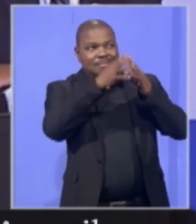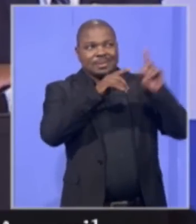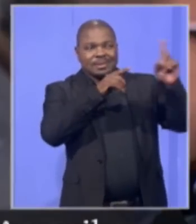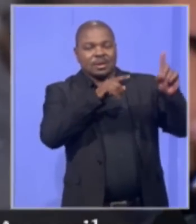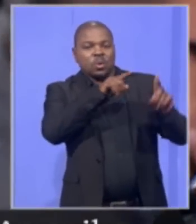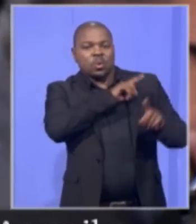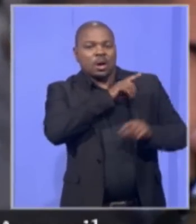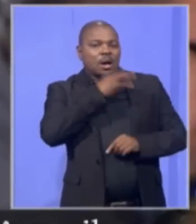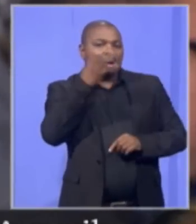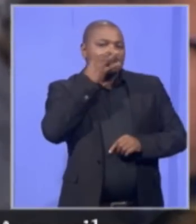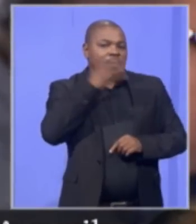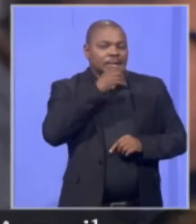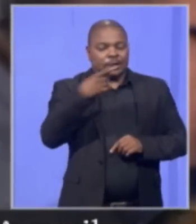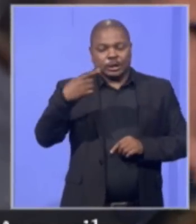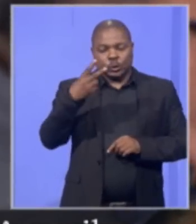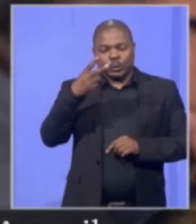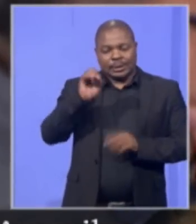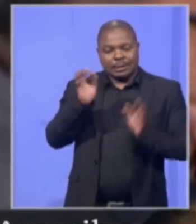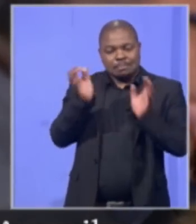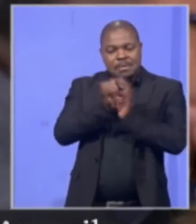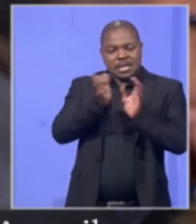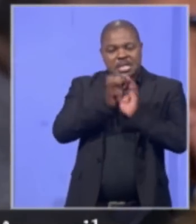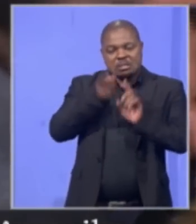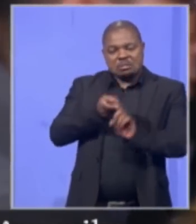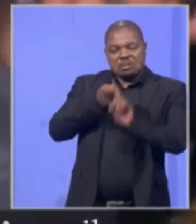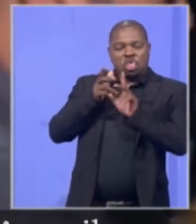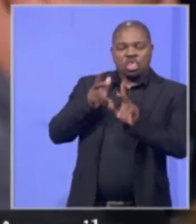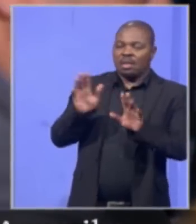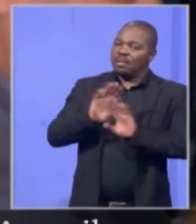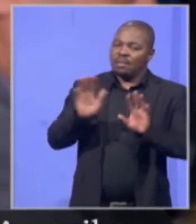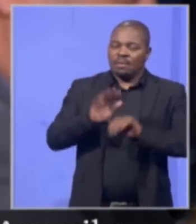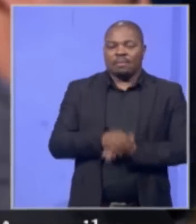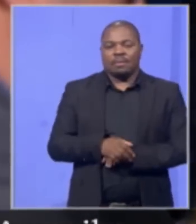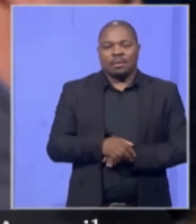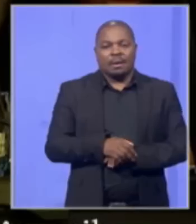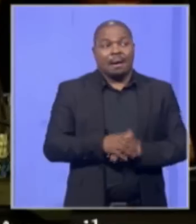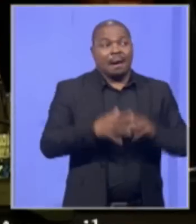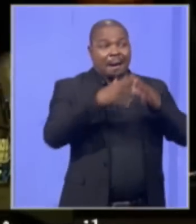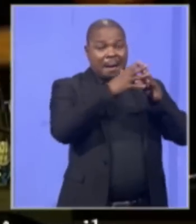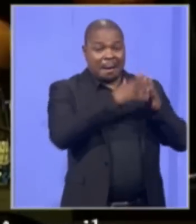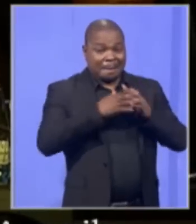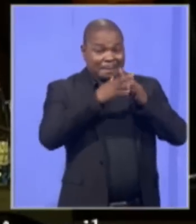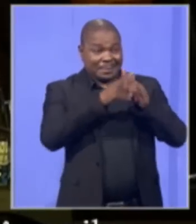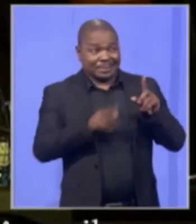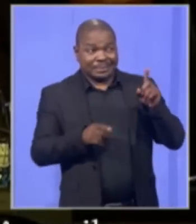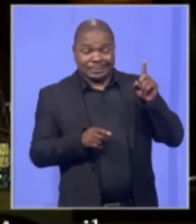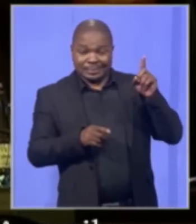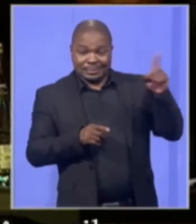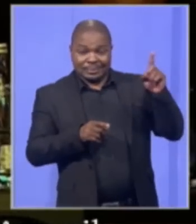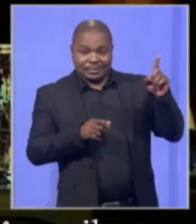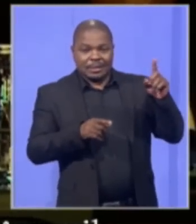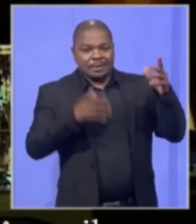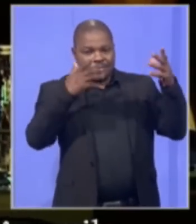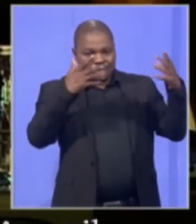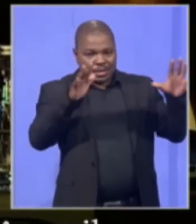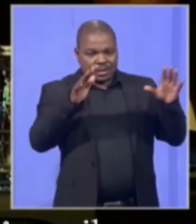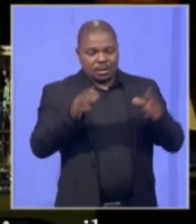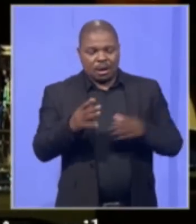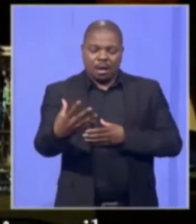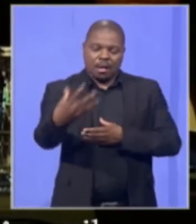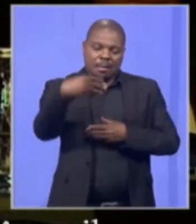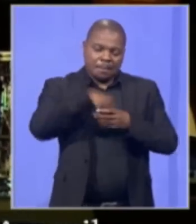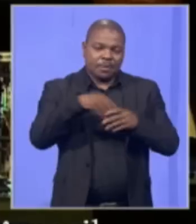iletsa komiti kgolo ya G20 ya malatsi a le mabedi. The United States of America participated in that